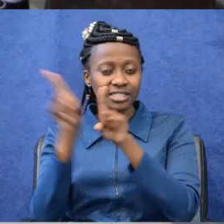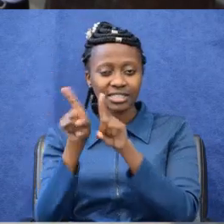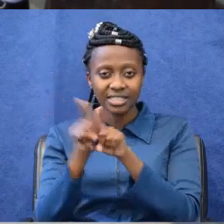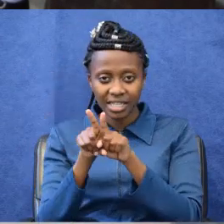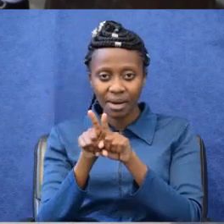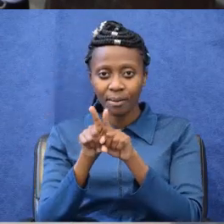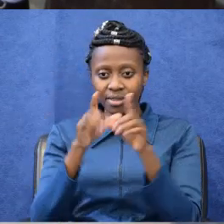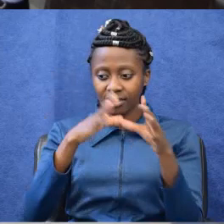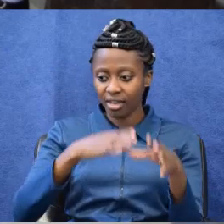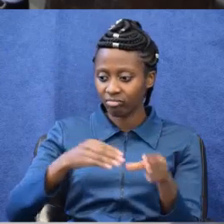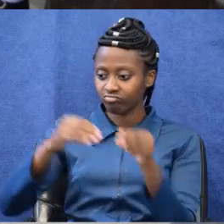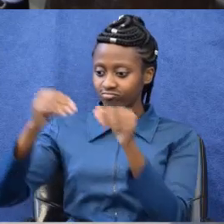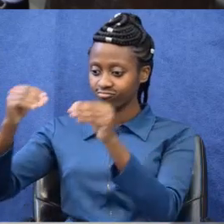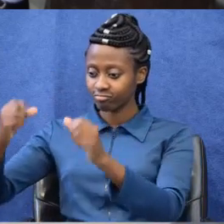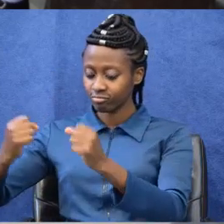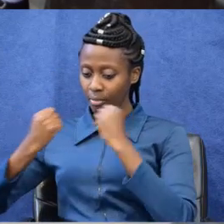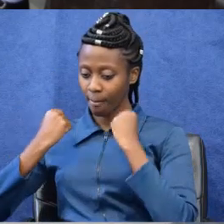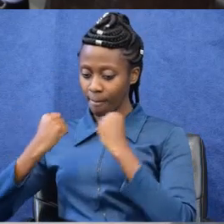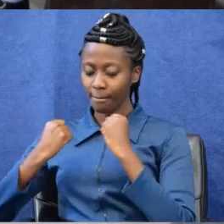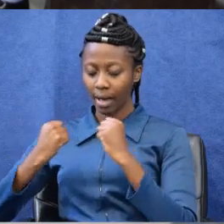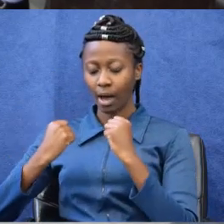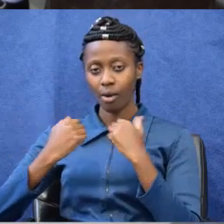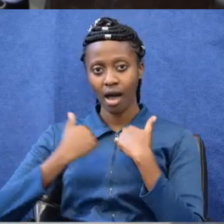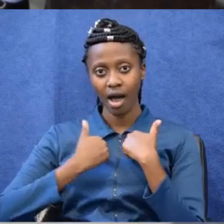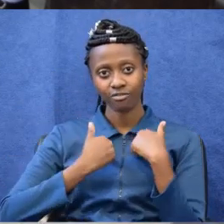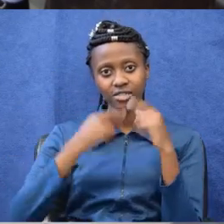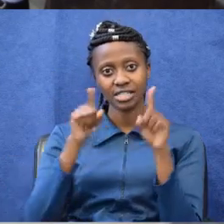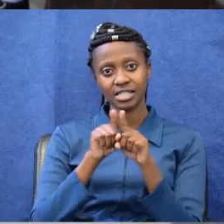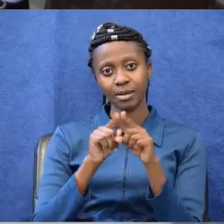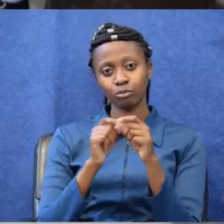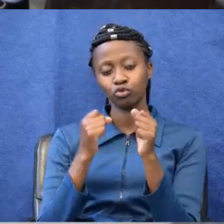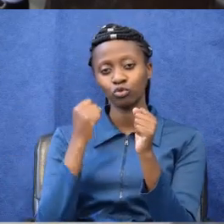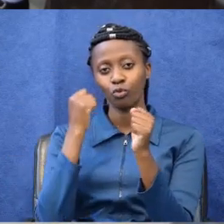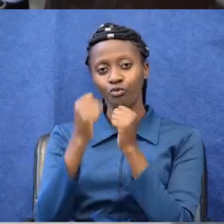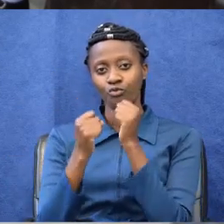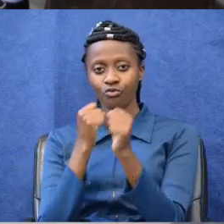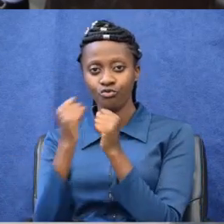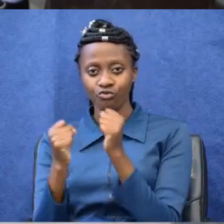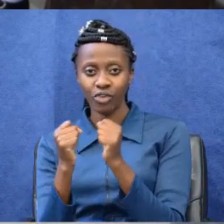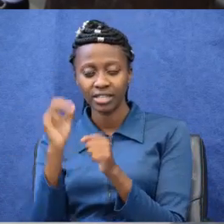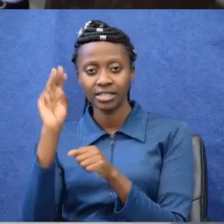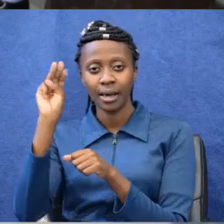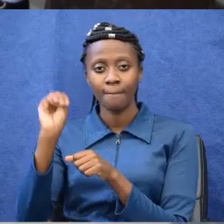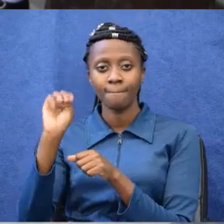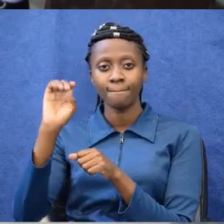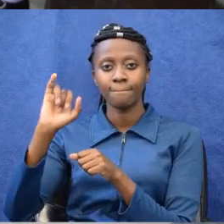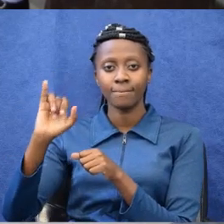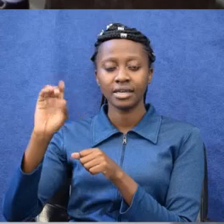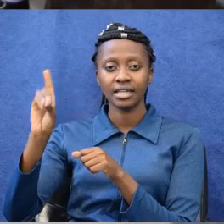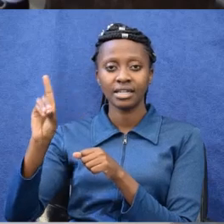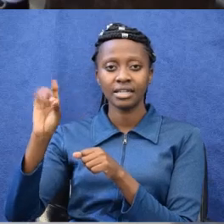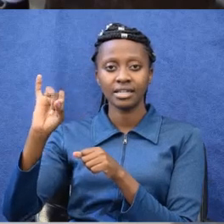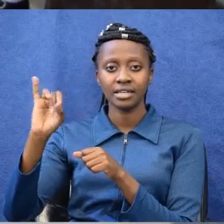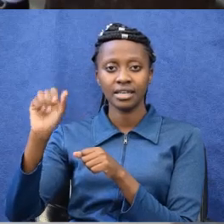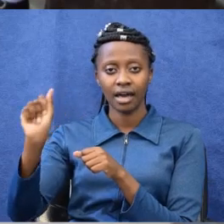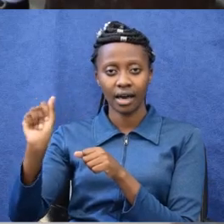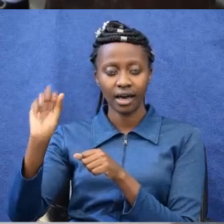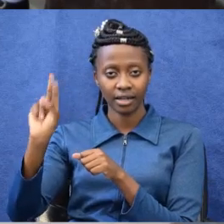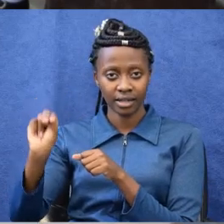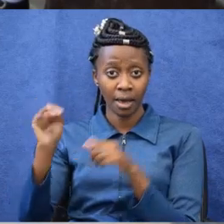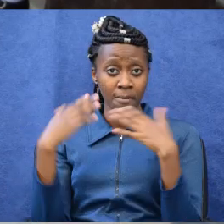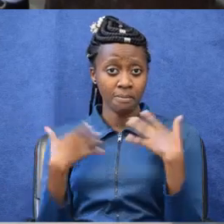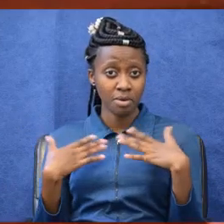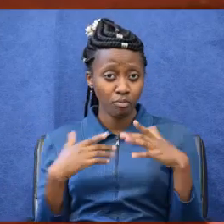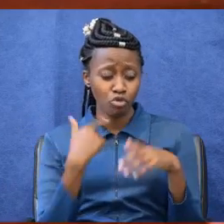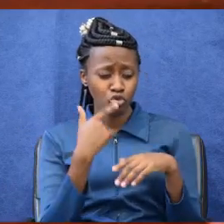when he went with the strength that he had to fight the Midianites, those who had disturbed them, those